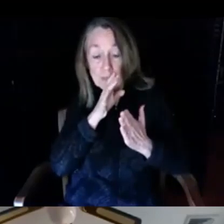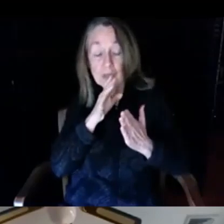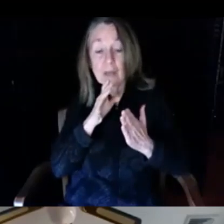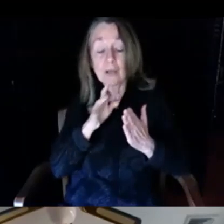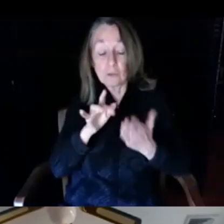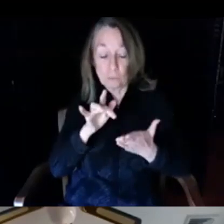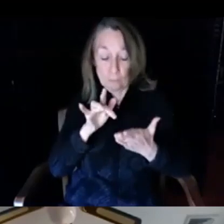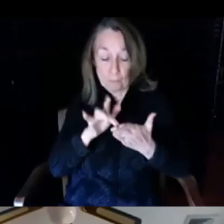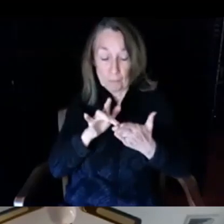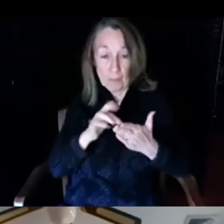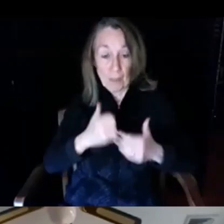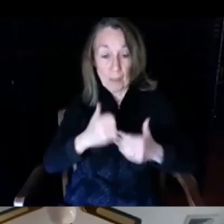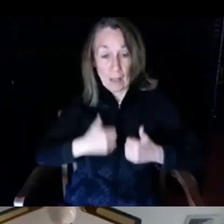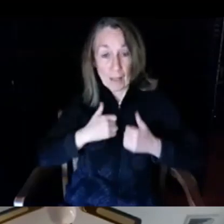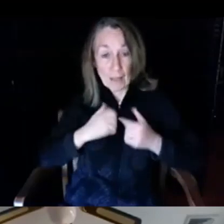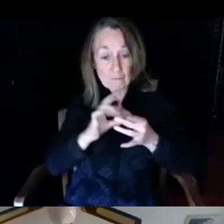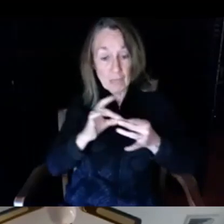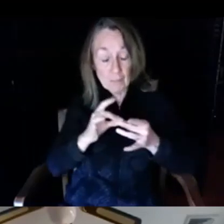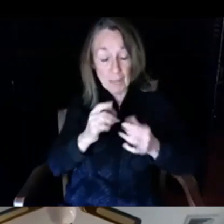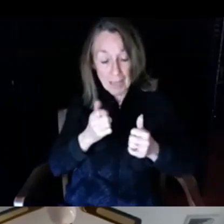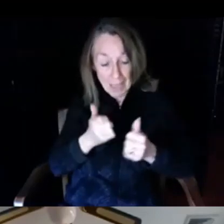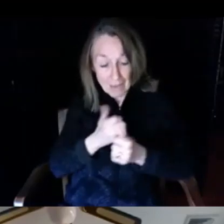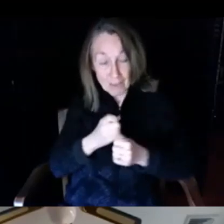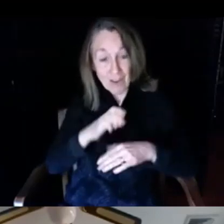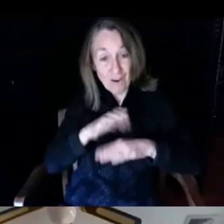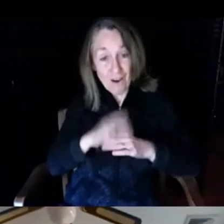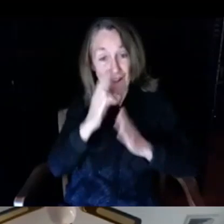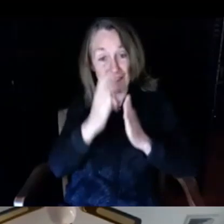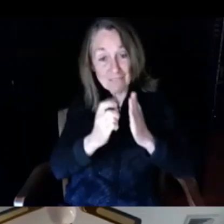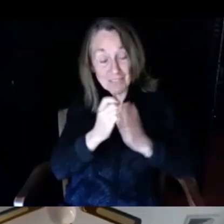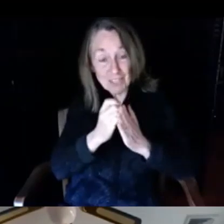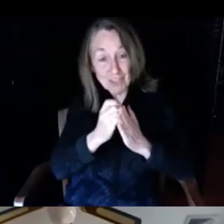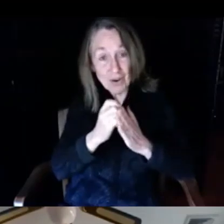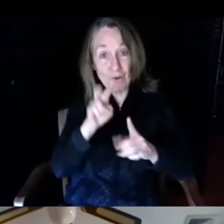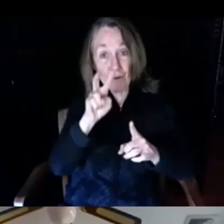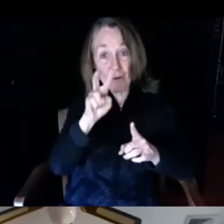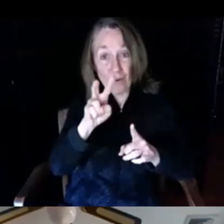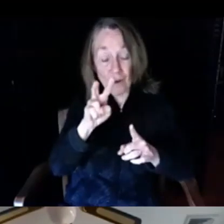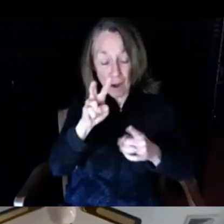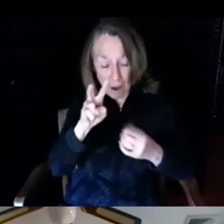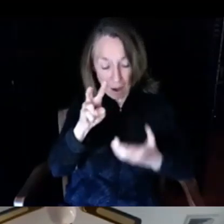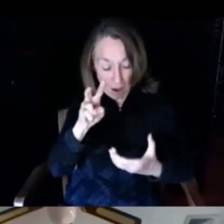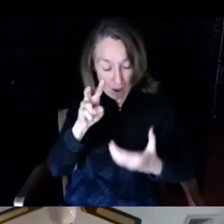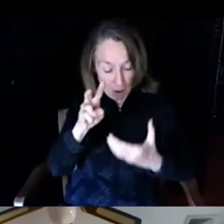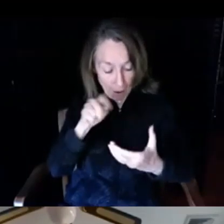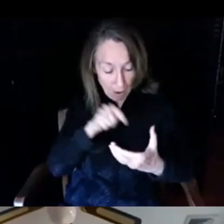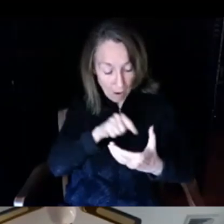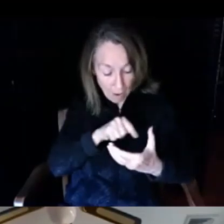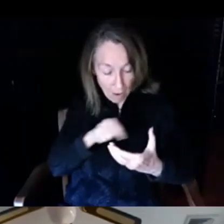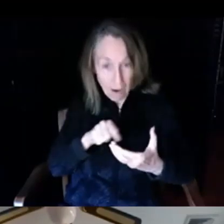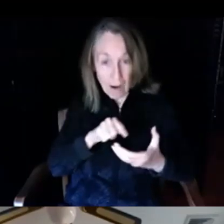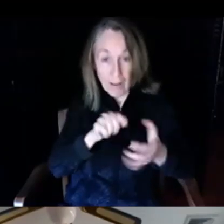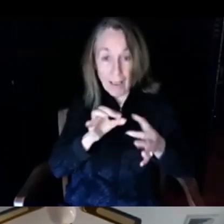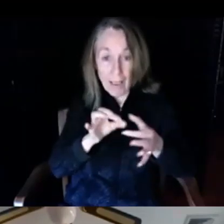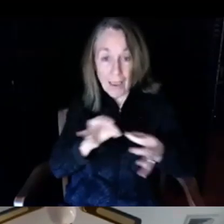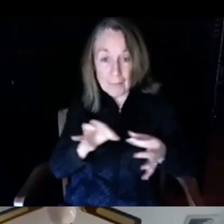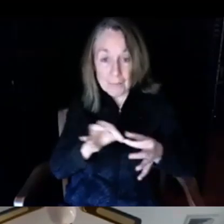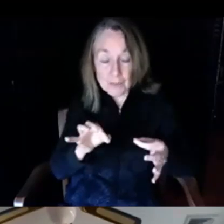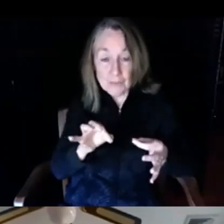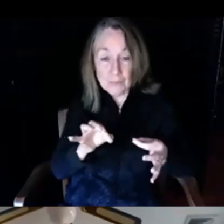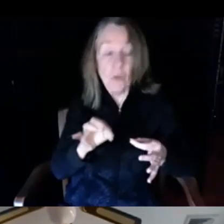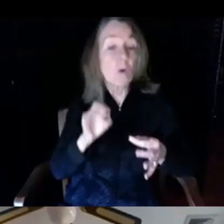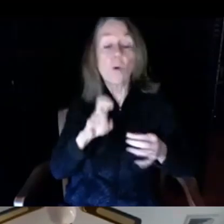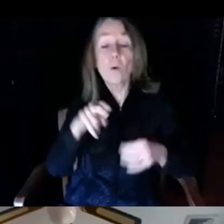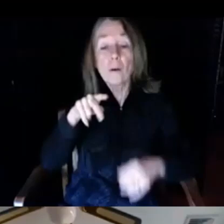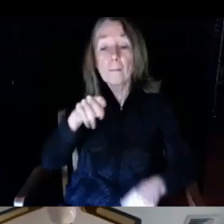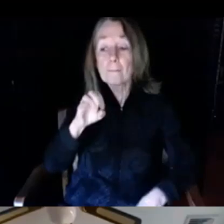setting for Live Caption and everything on that video would be transcribed for you. Also, if you wanted to listen to a podcast and you